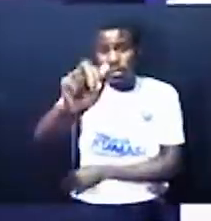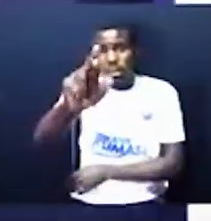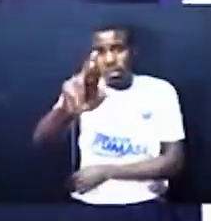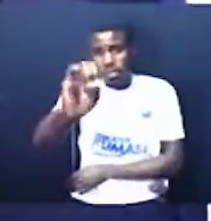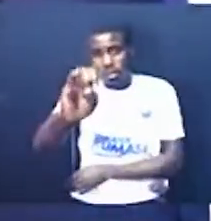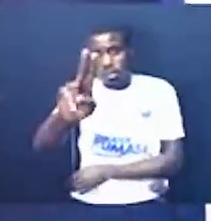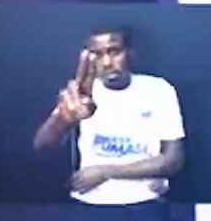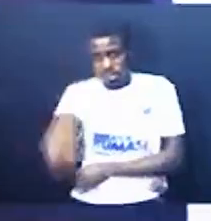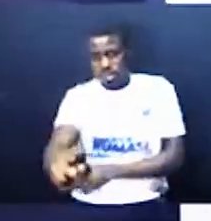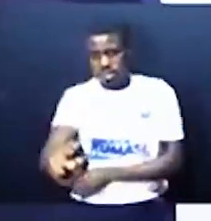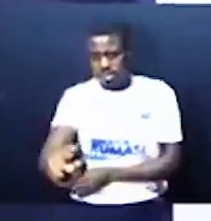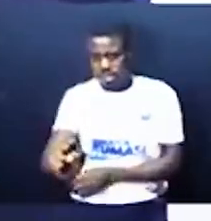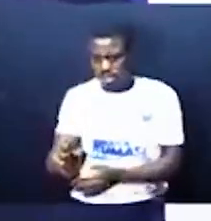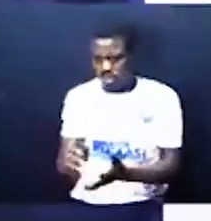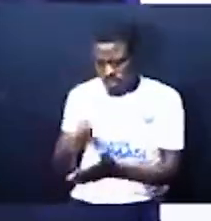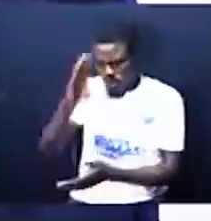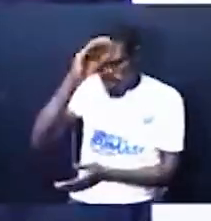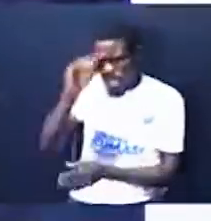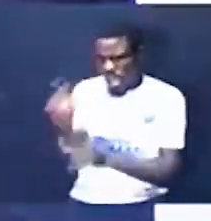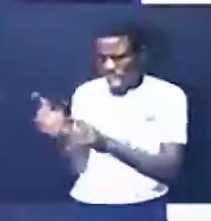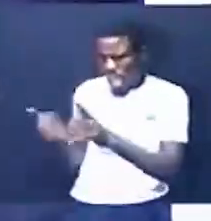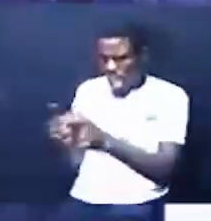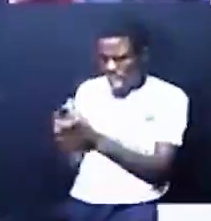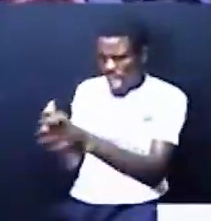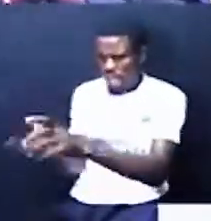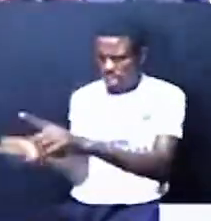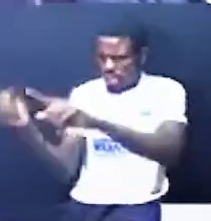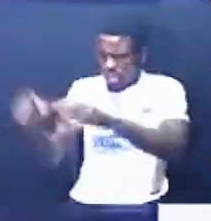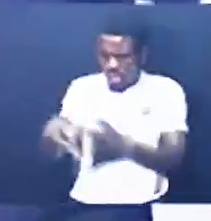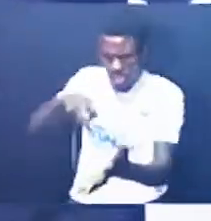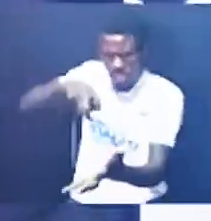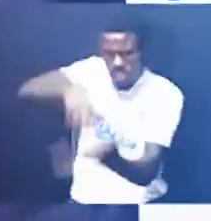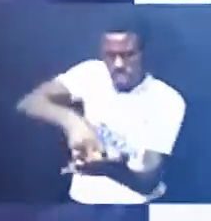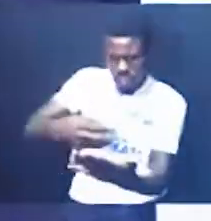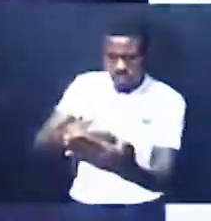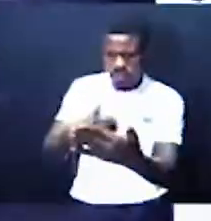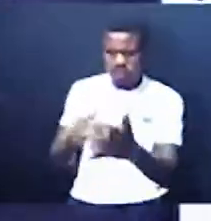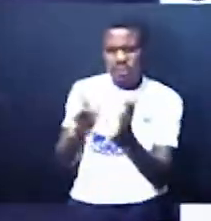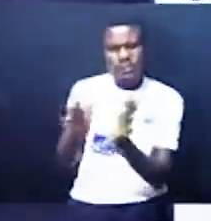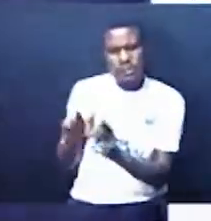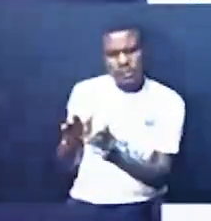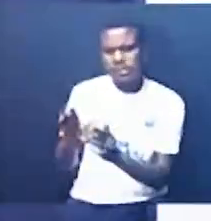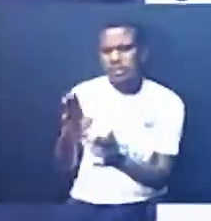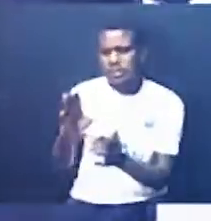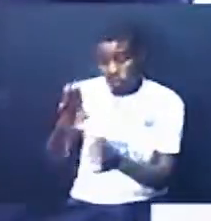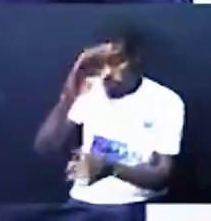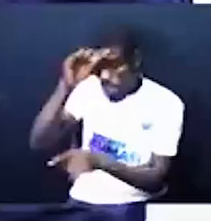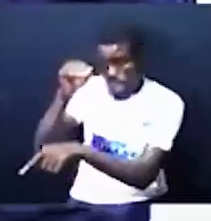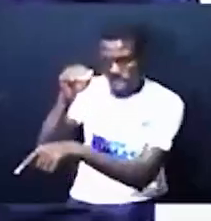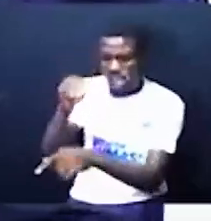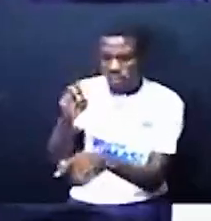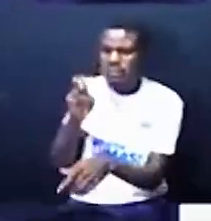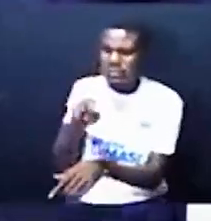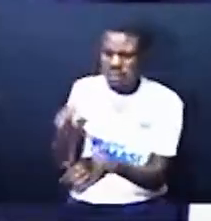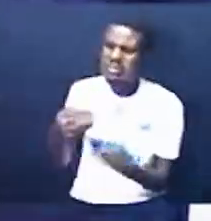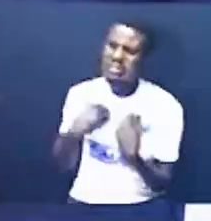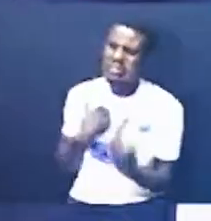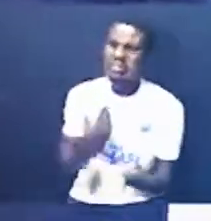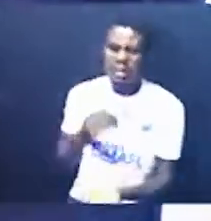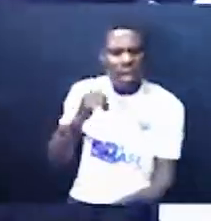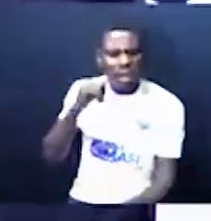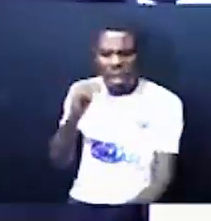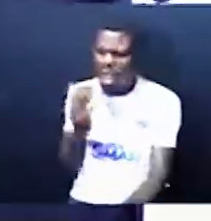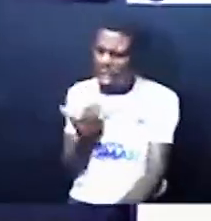He came and fell at Jesus' feet. He had a need. His daughter